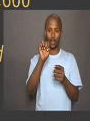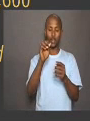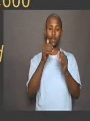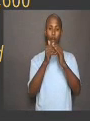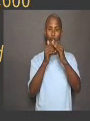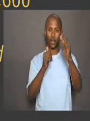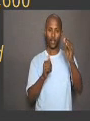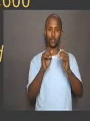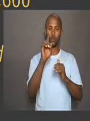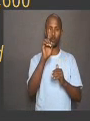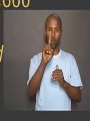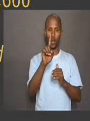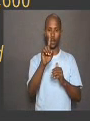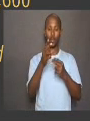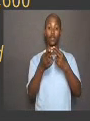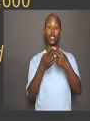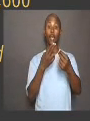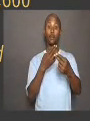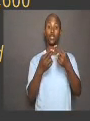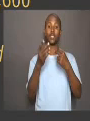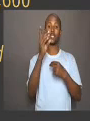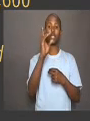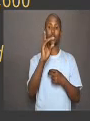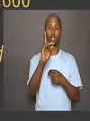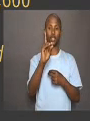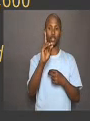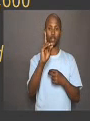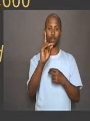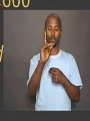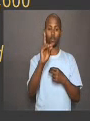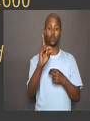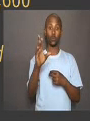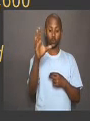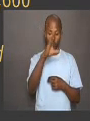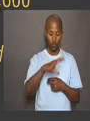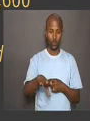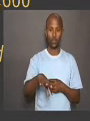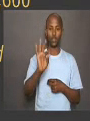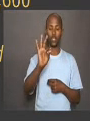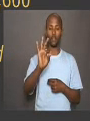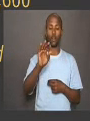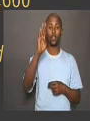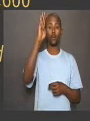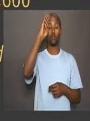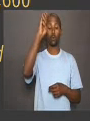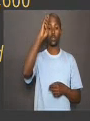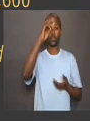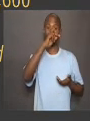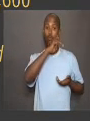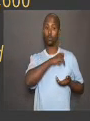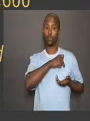N minus 1 times D to discover Biruk's